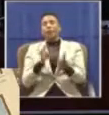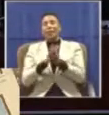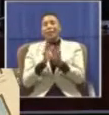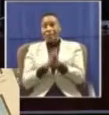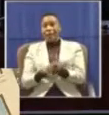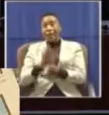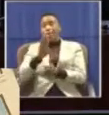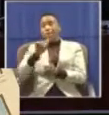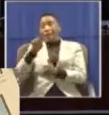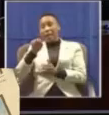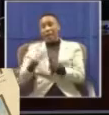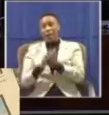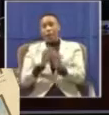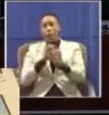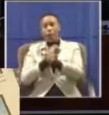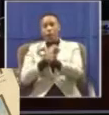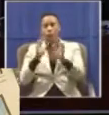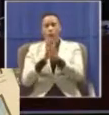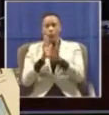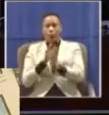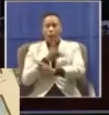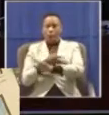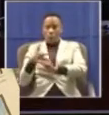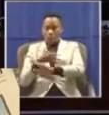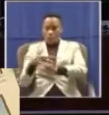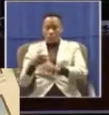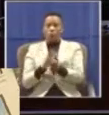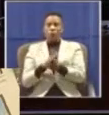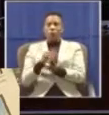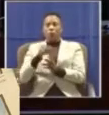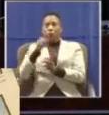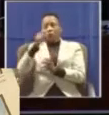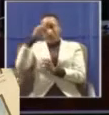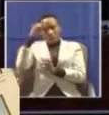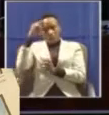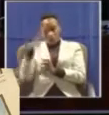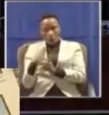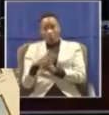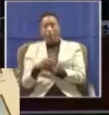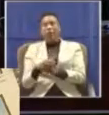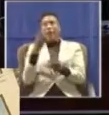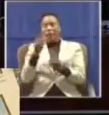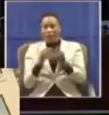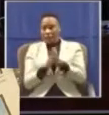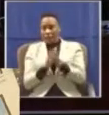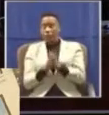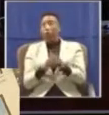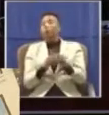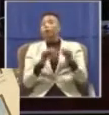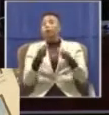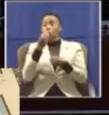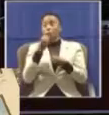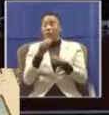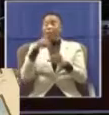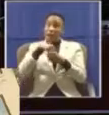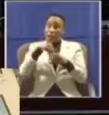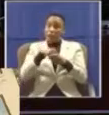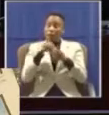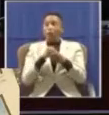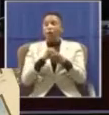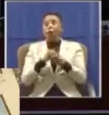for instance, take over-the-counter medicine, food, supplements that contain varying levels of alcohol, and even, as a